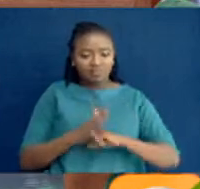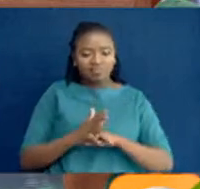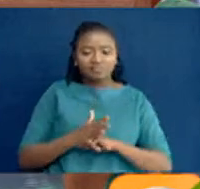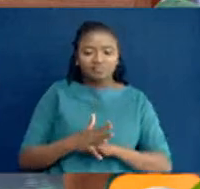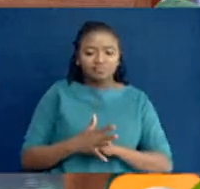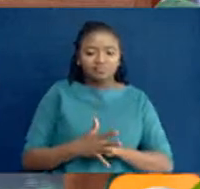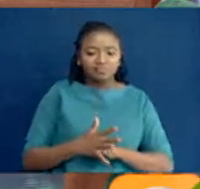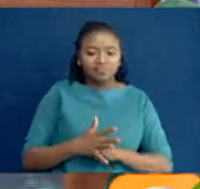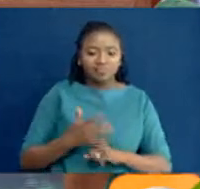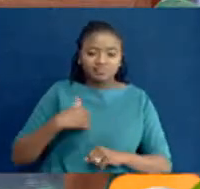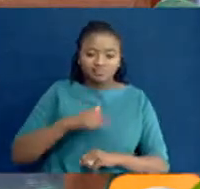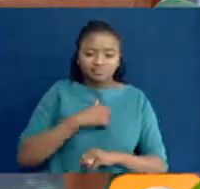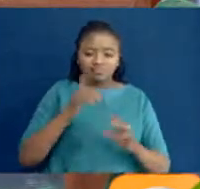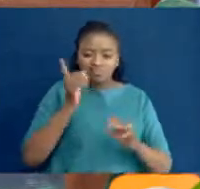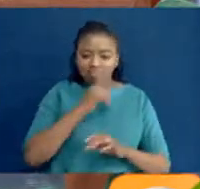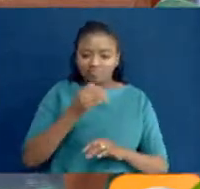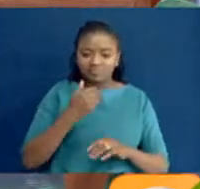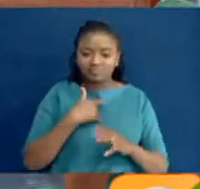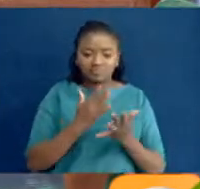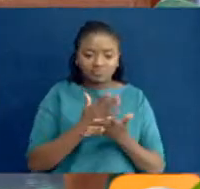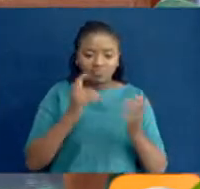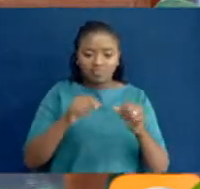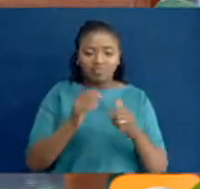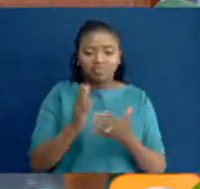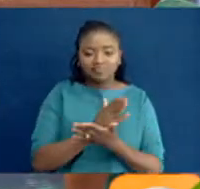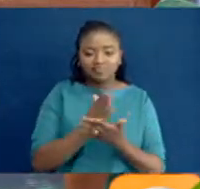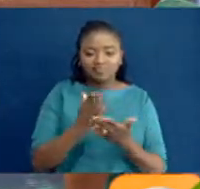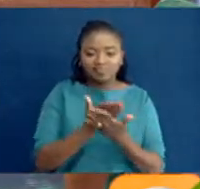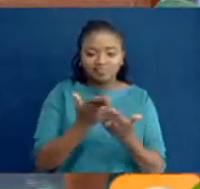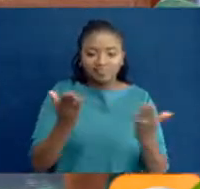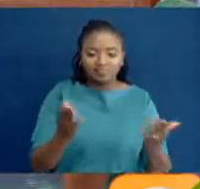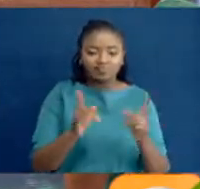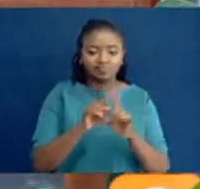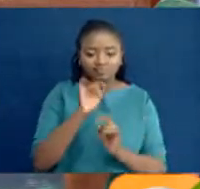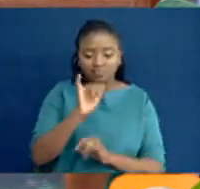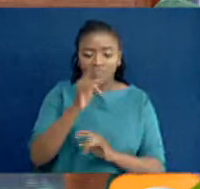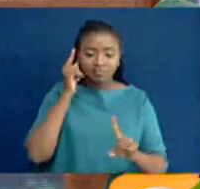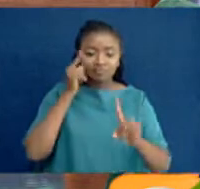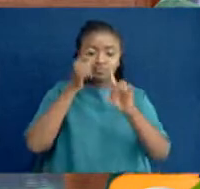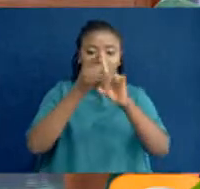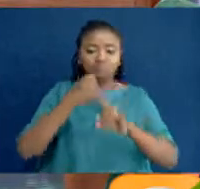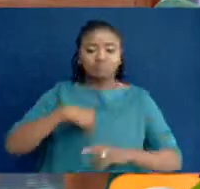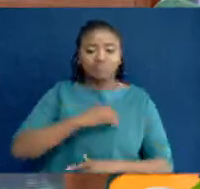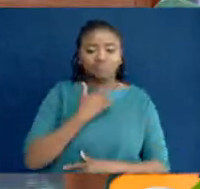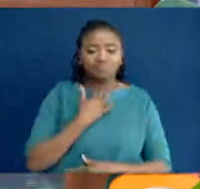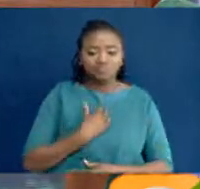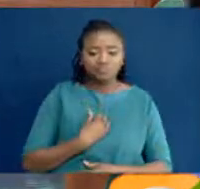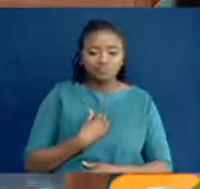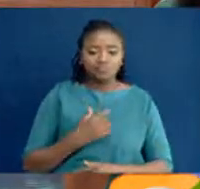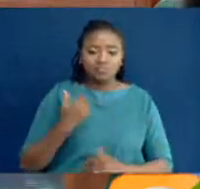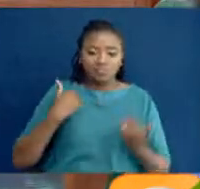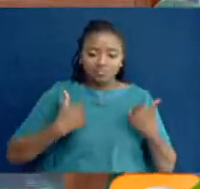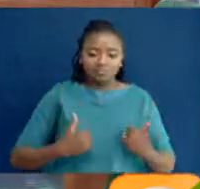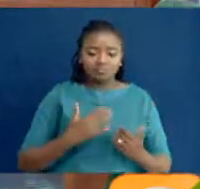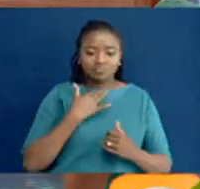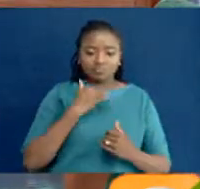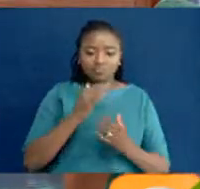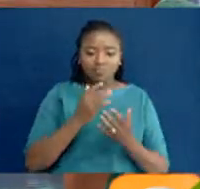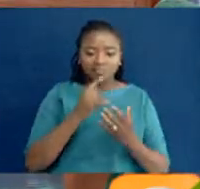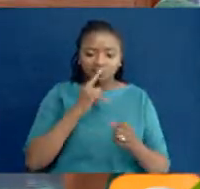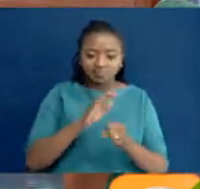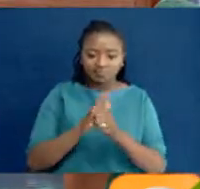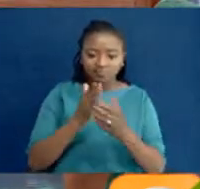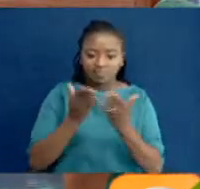have something that we can share on the table. Yeah. And that is the direction we need to take. So I wish to assure Kenyans that this is a